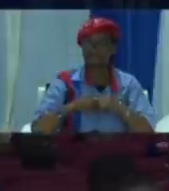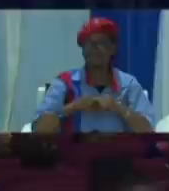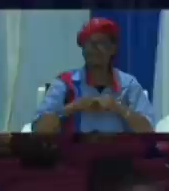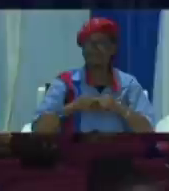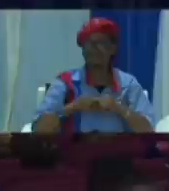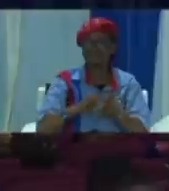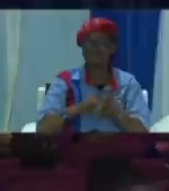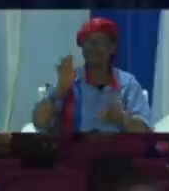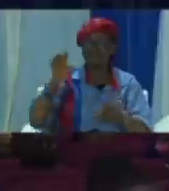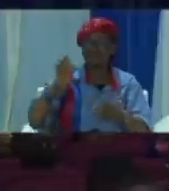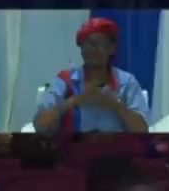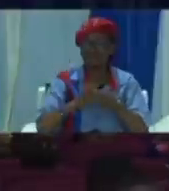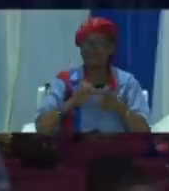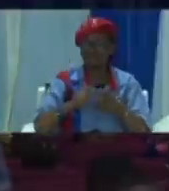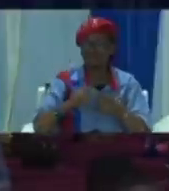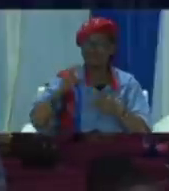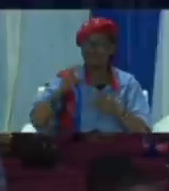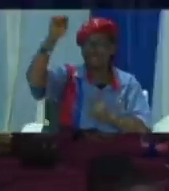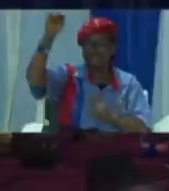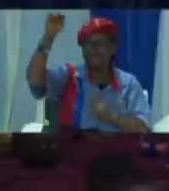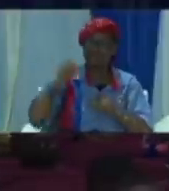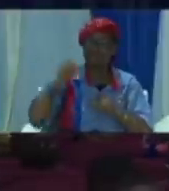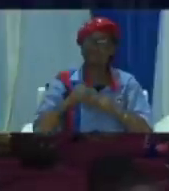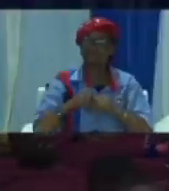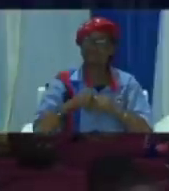Glory belongs to him.